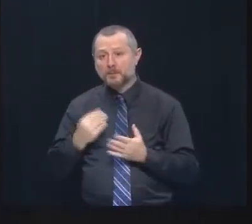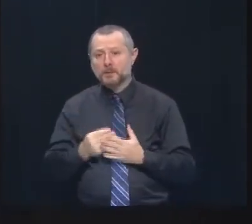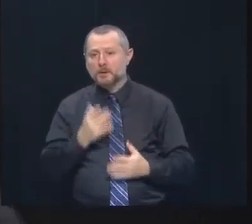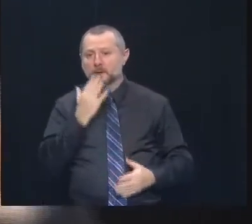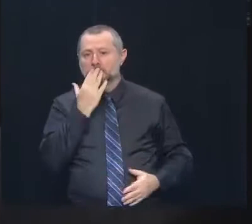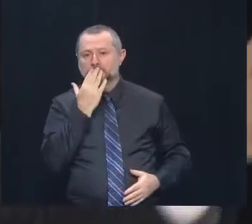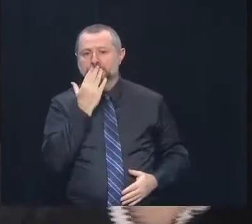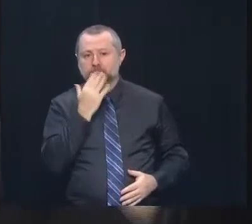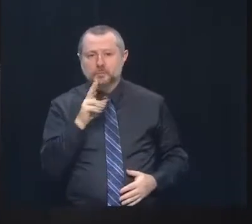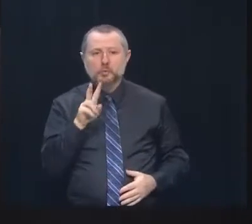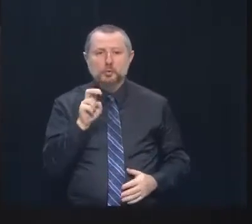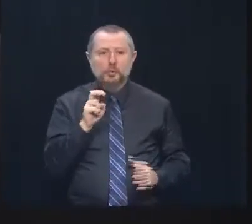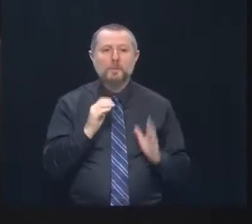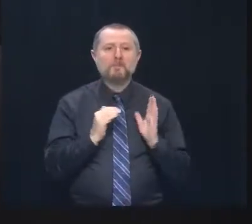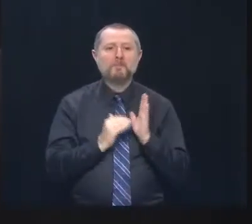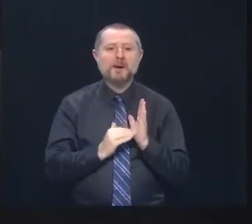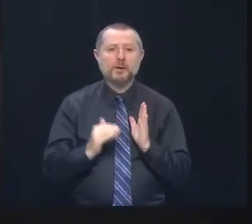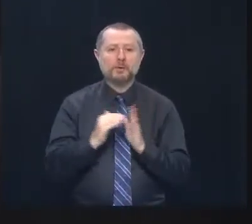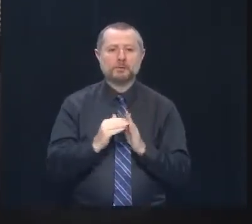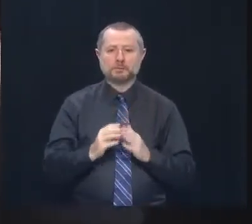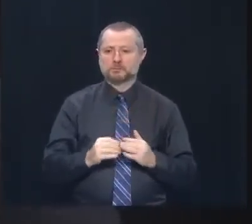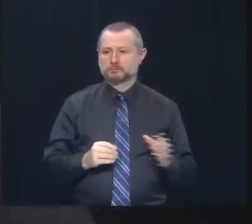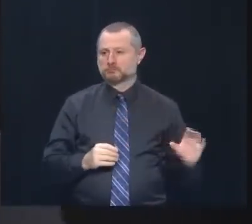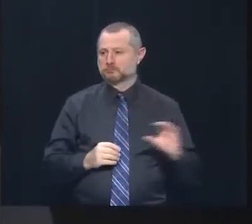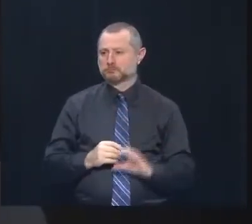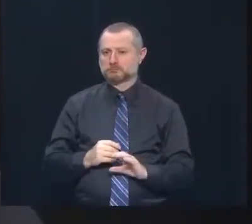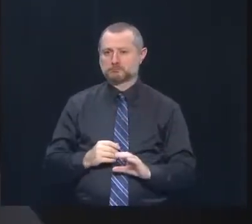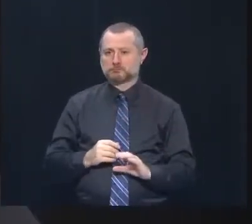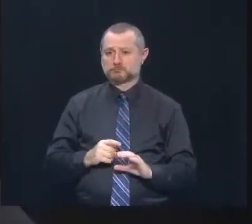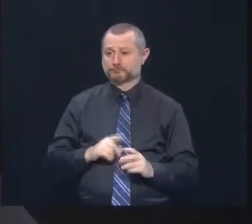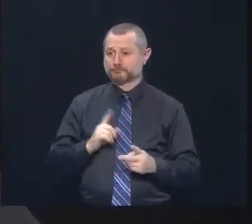not like everyone's going to say, okay, here I am, give me the vaccine.